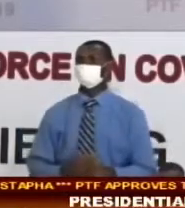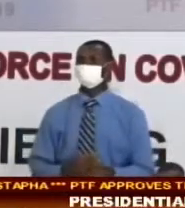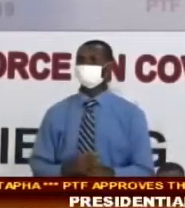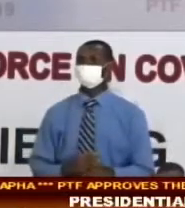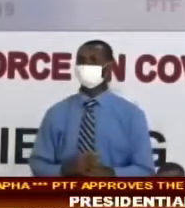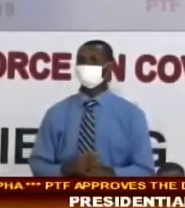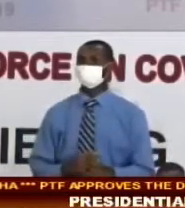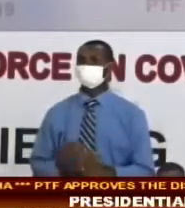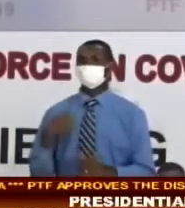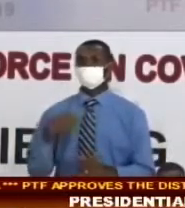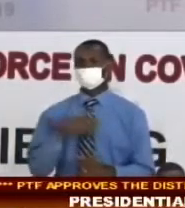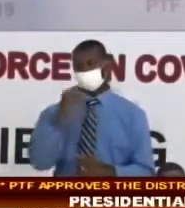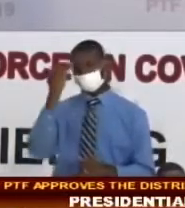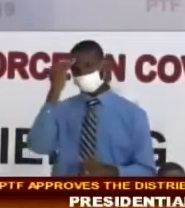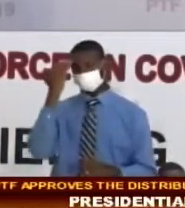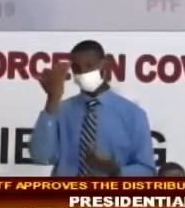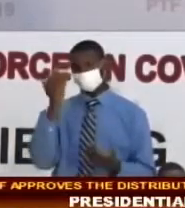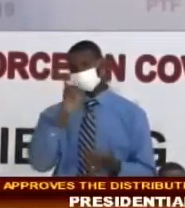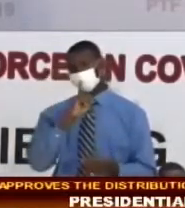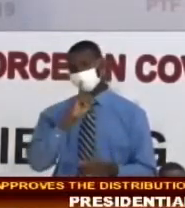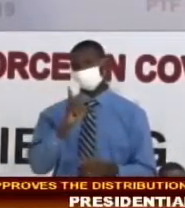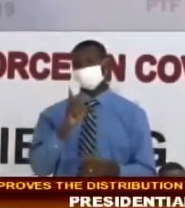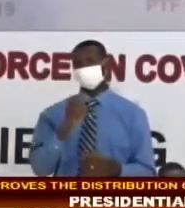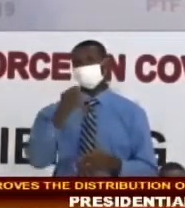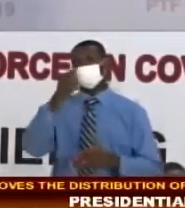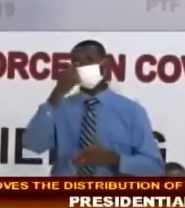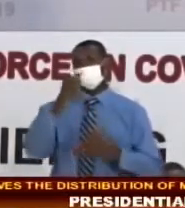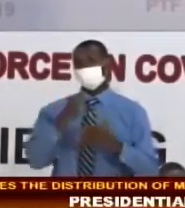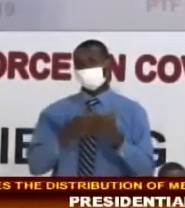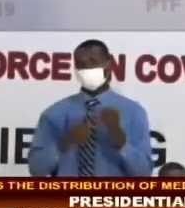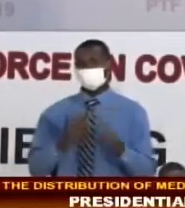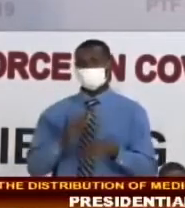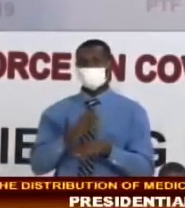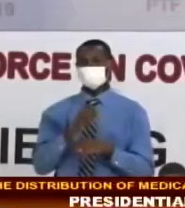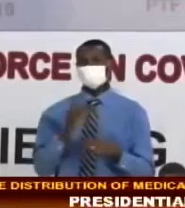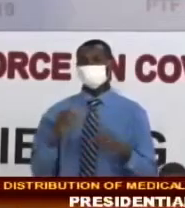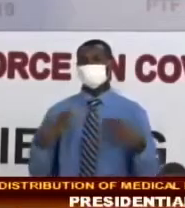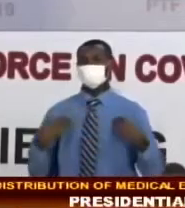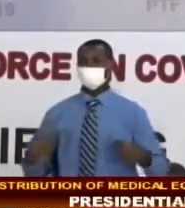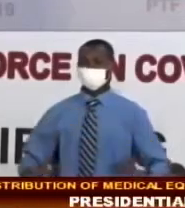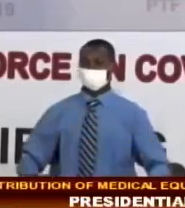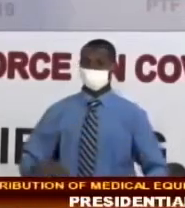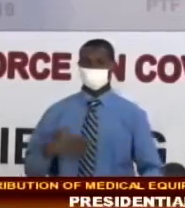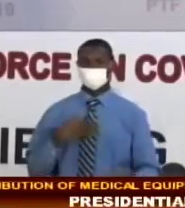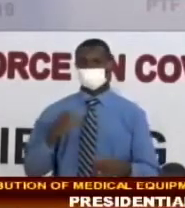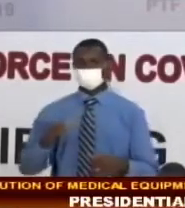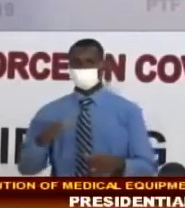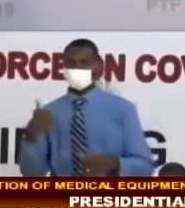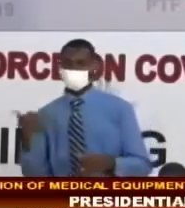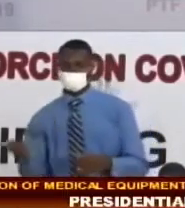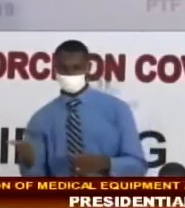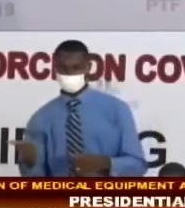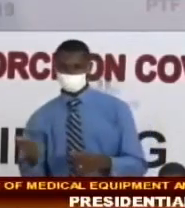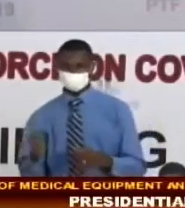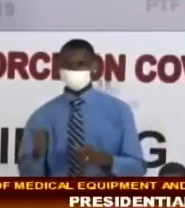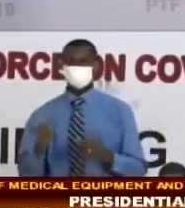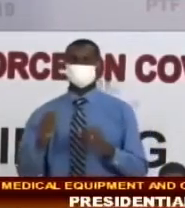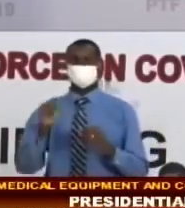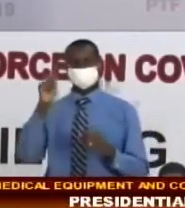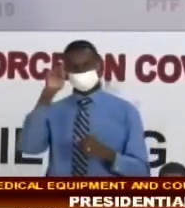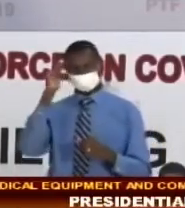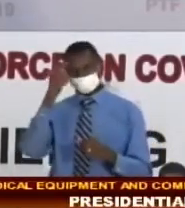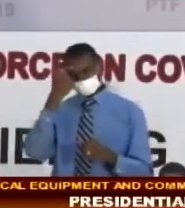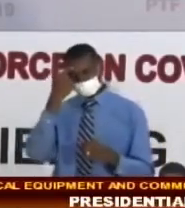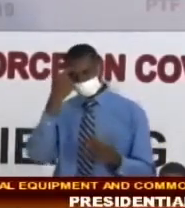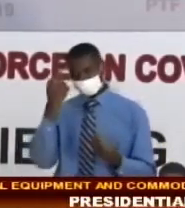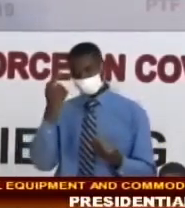But as much as possible, what the Ministry of Health and other relevant agencies are doing is to